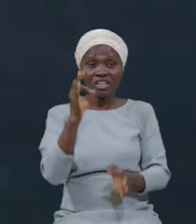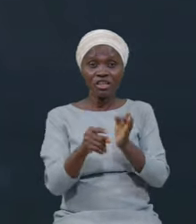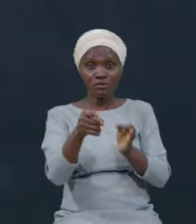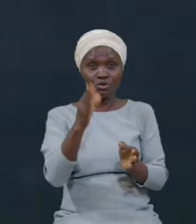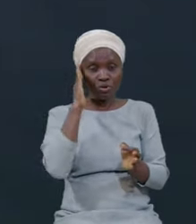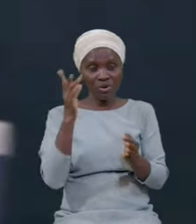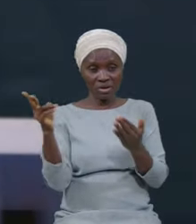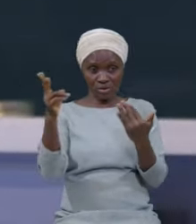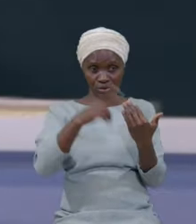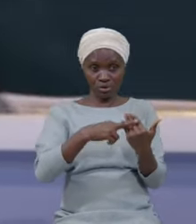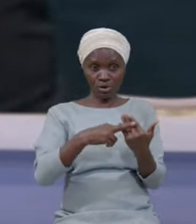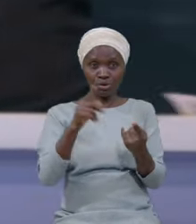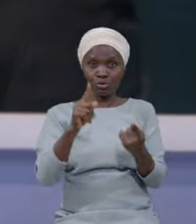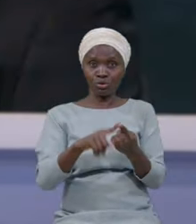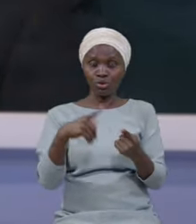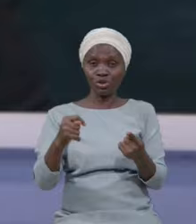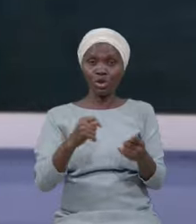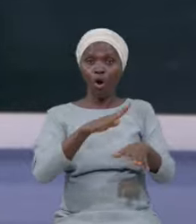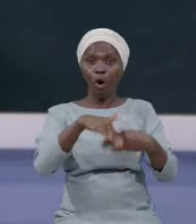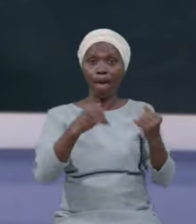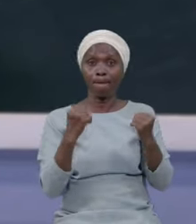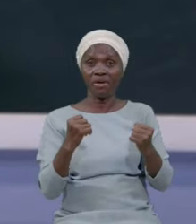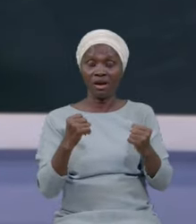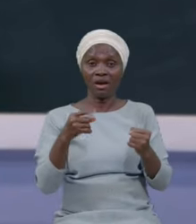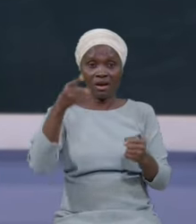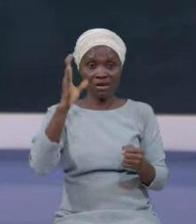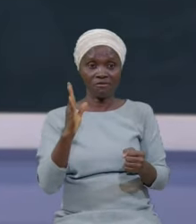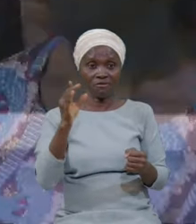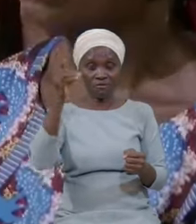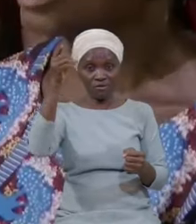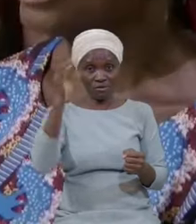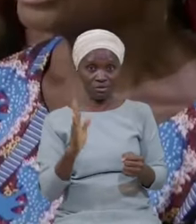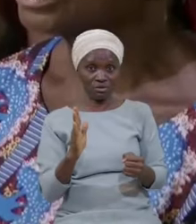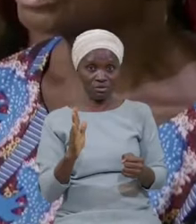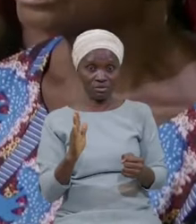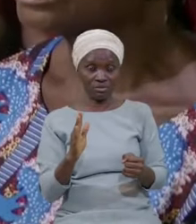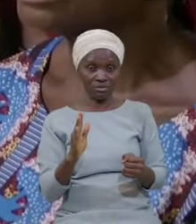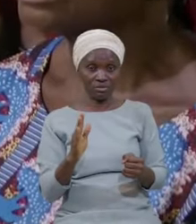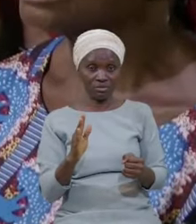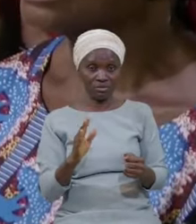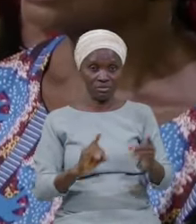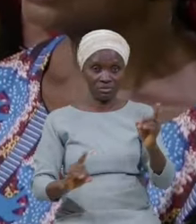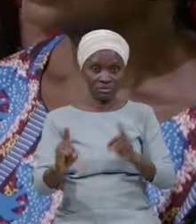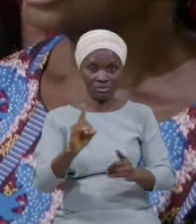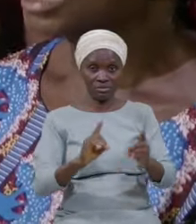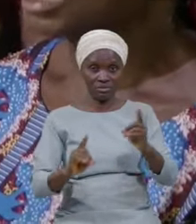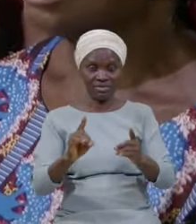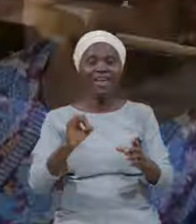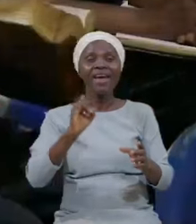if you return to the Almighty, I will return. I will